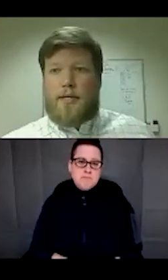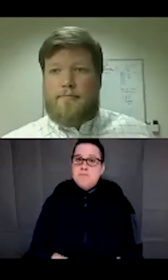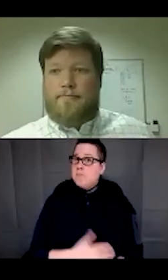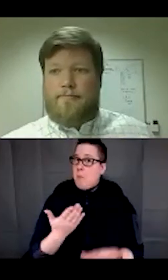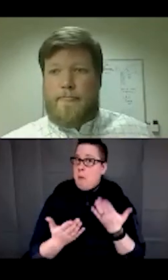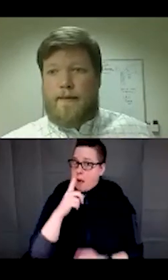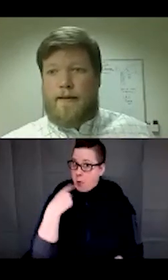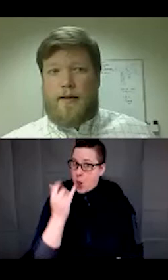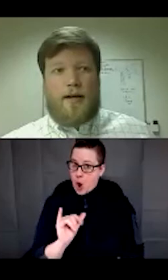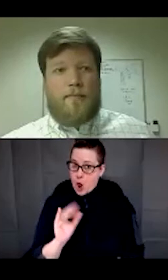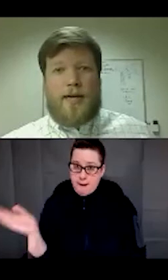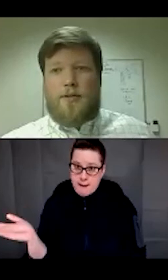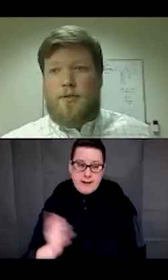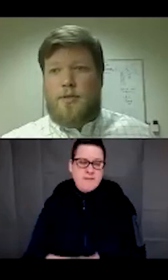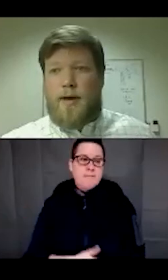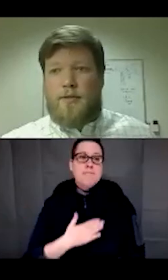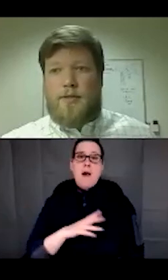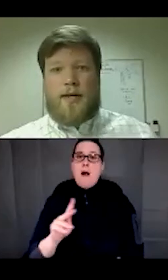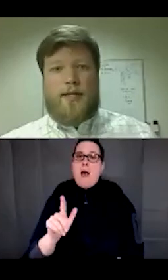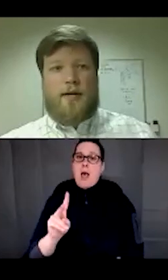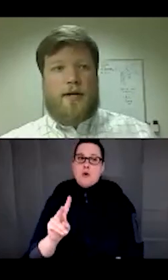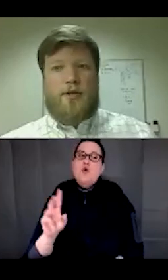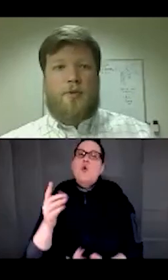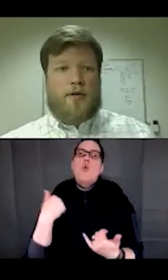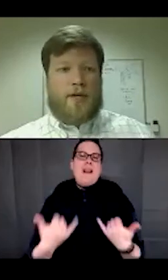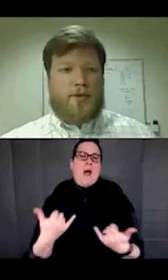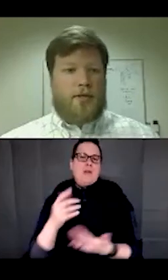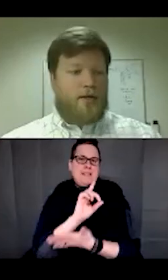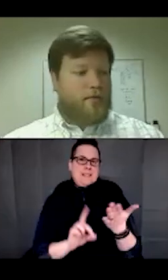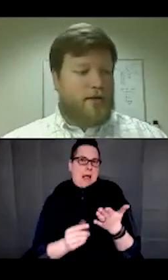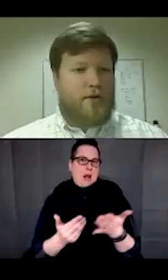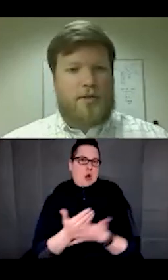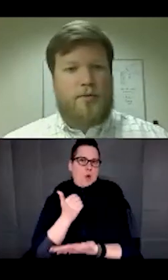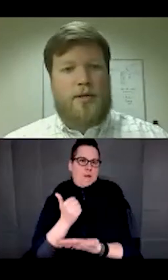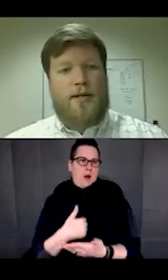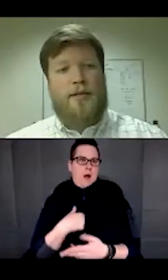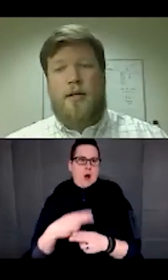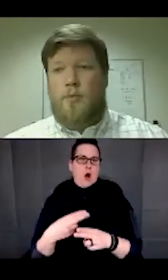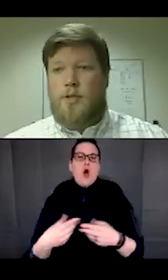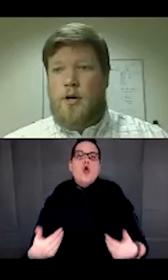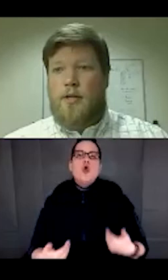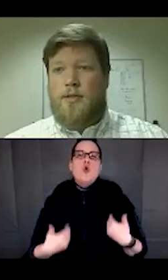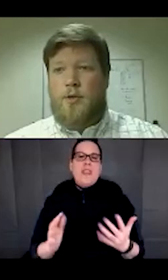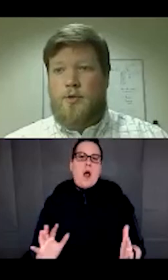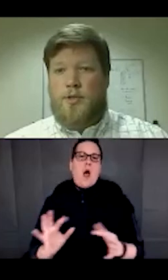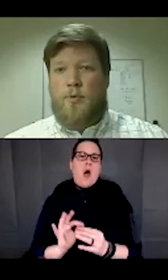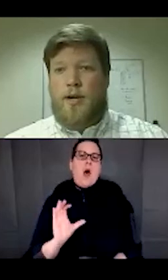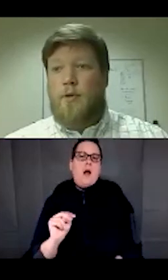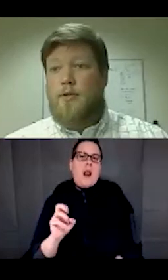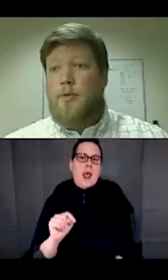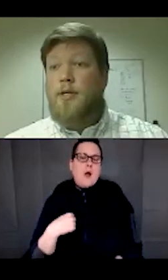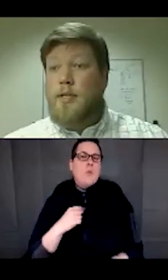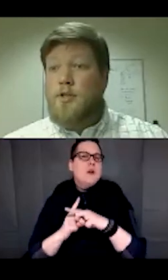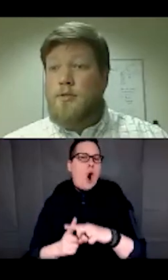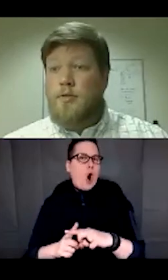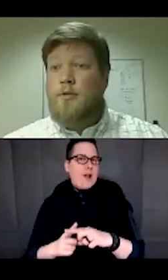look like. My KL2 is about designing a new intervention, which I've called Youth Connect, which targets the social support network.